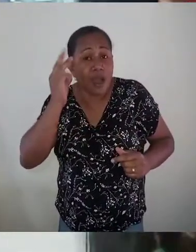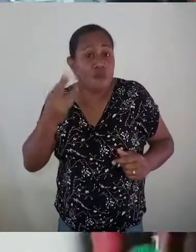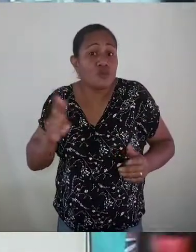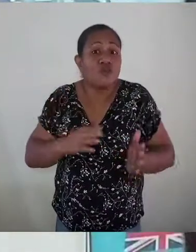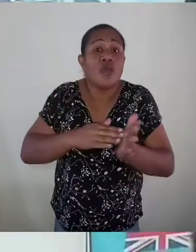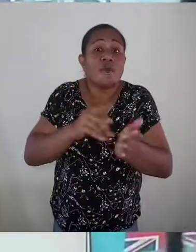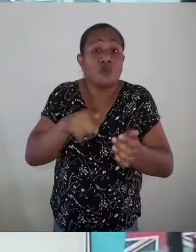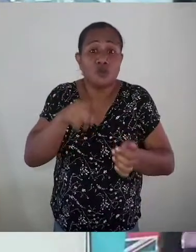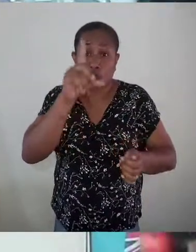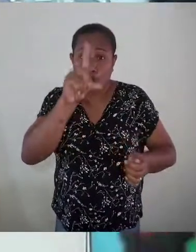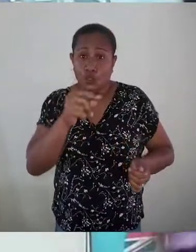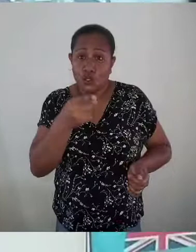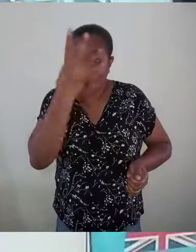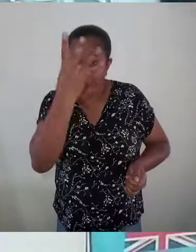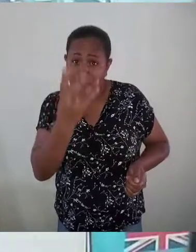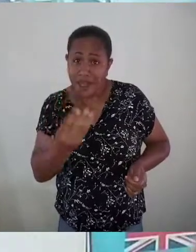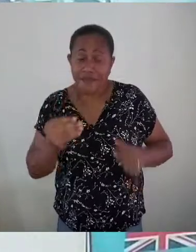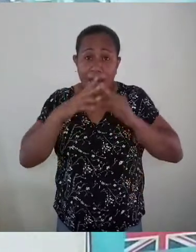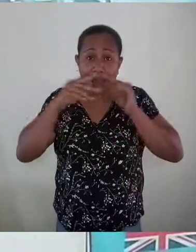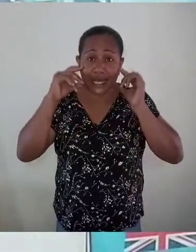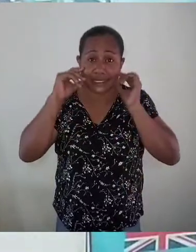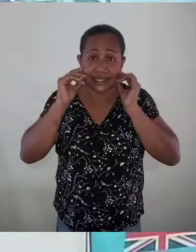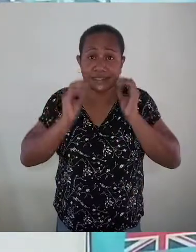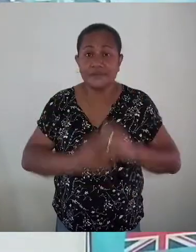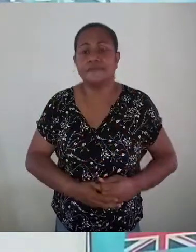have a mask? I do.